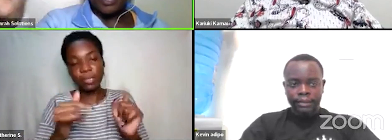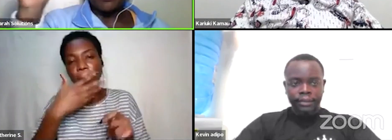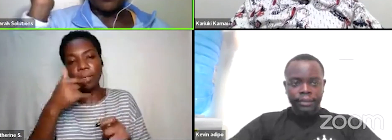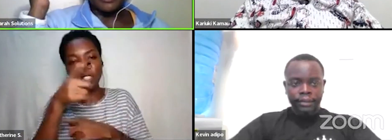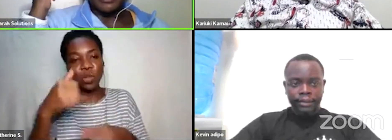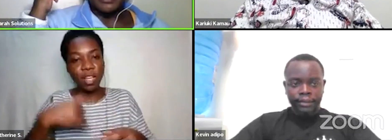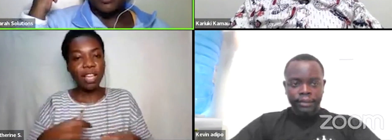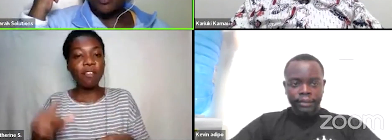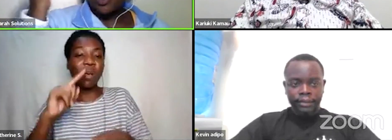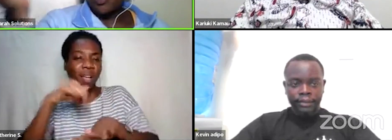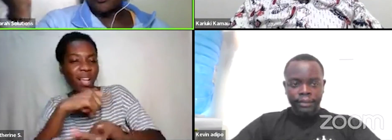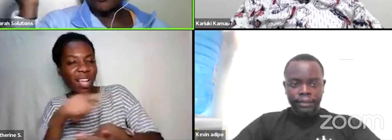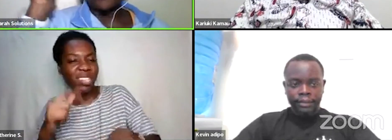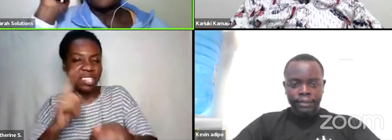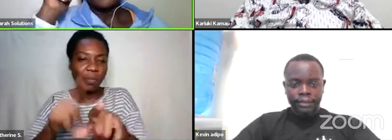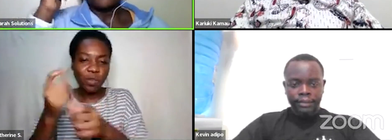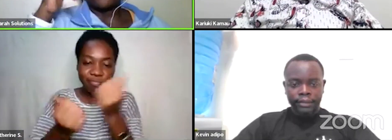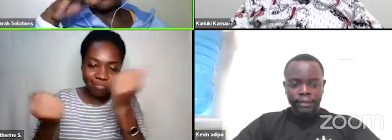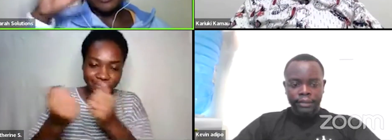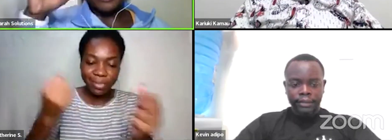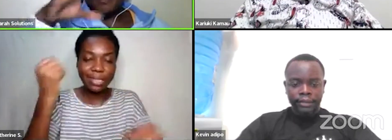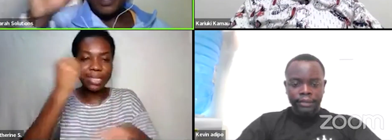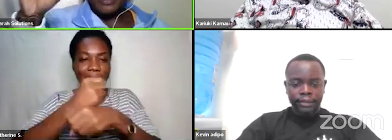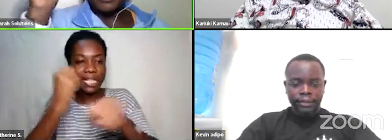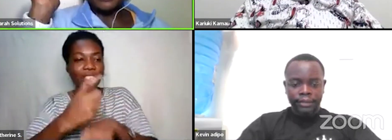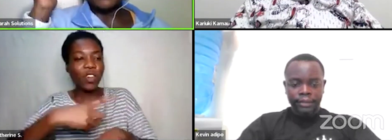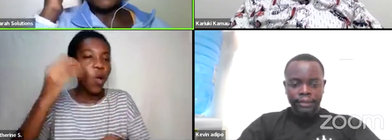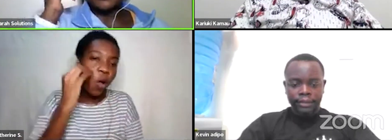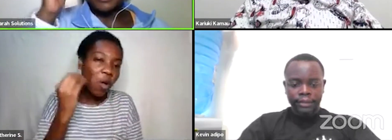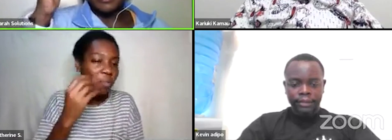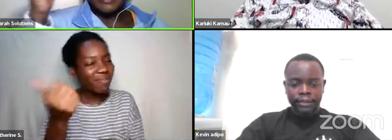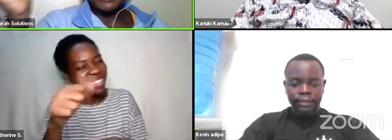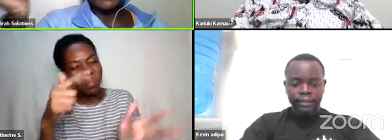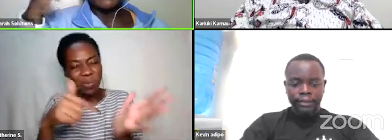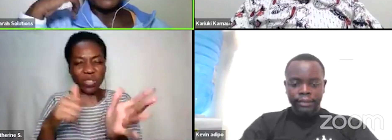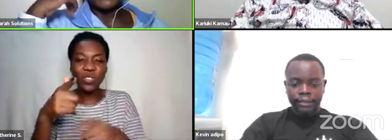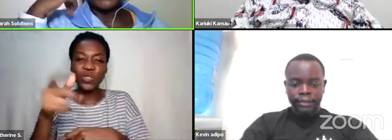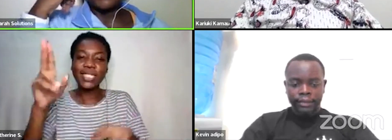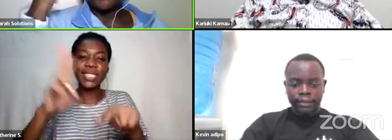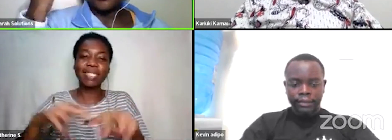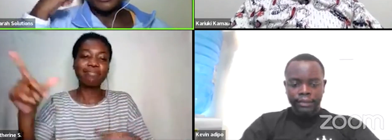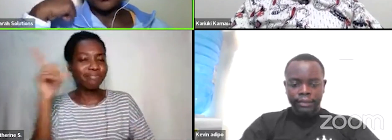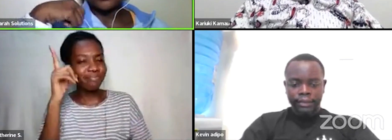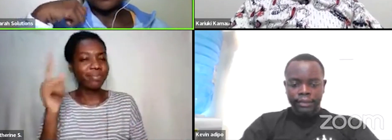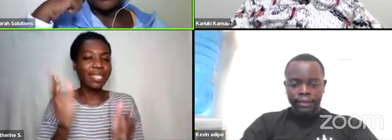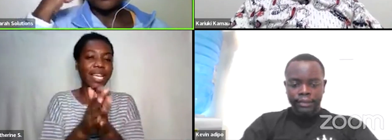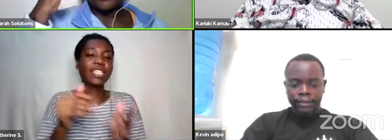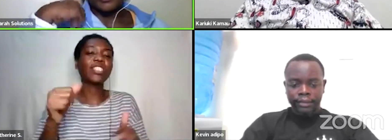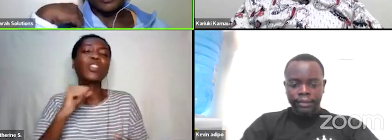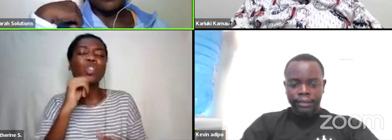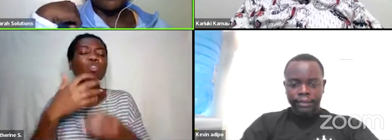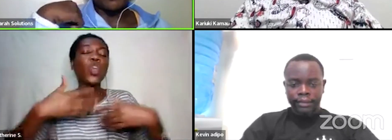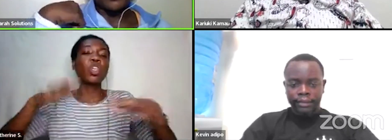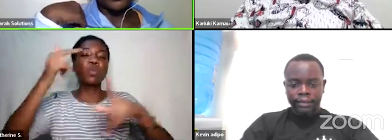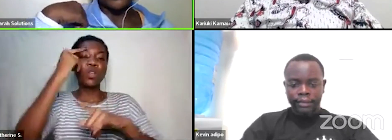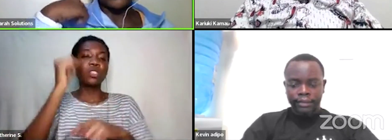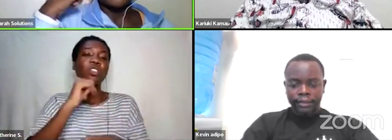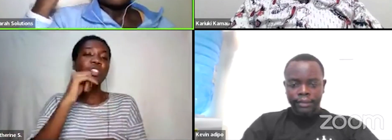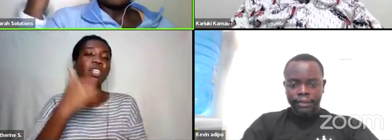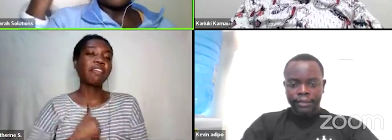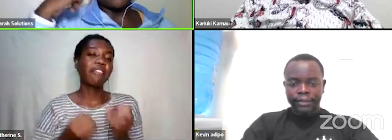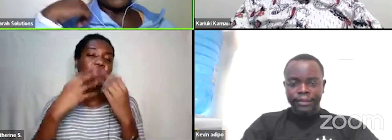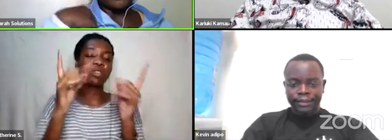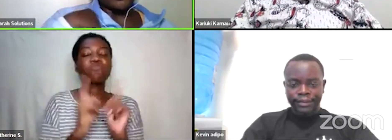as you drive to work, as you go home, or at some point, and just sit and listen in, and then do not get lost because you don't have information.